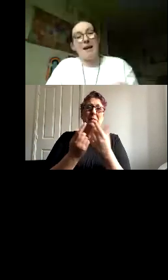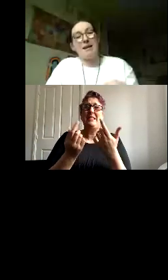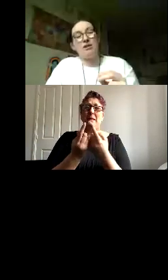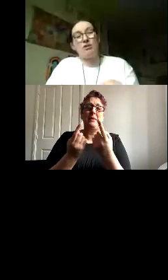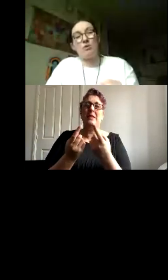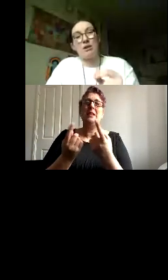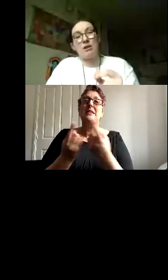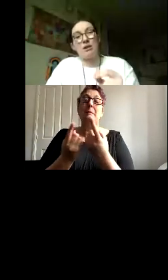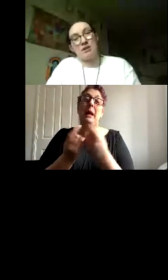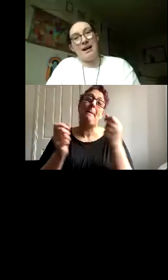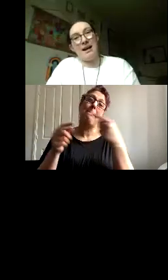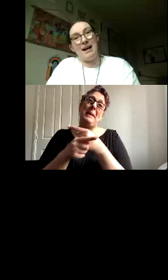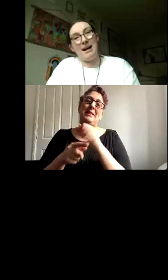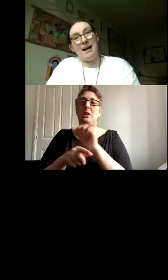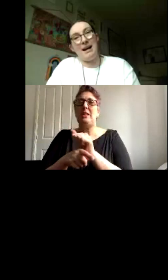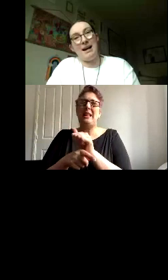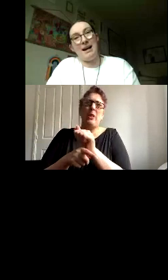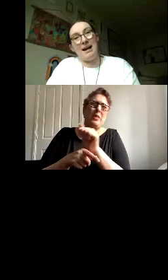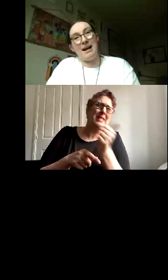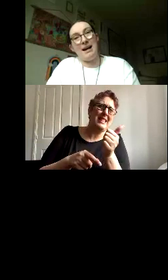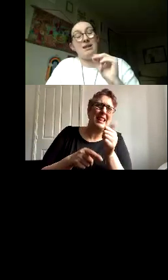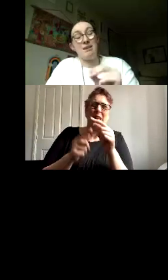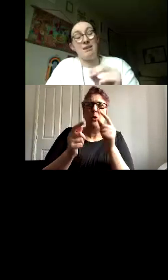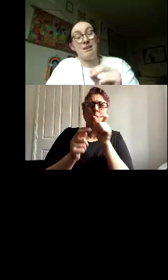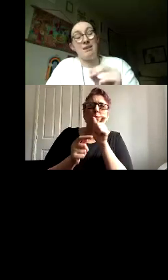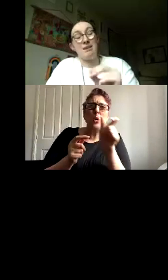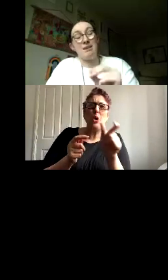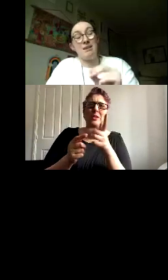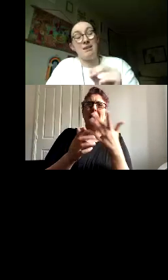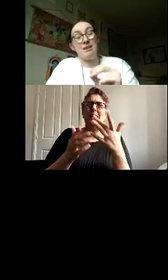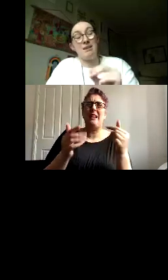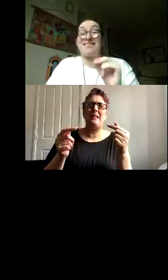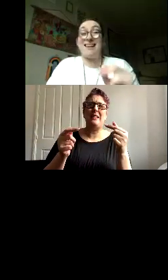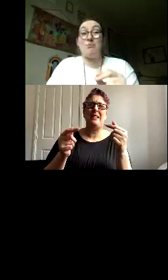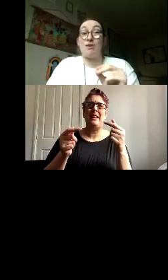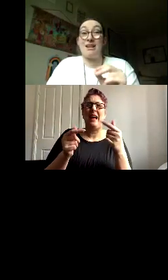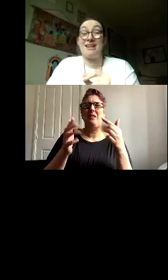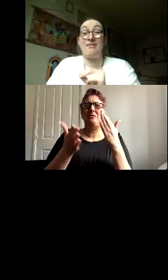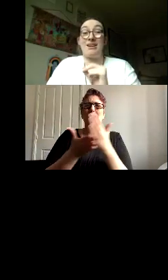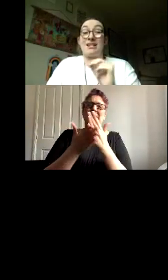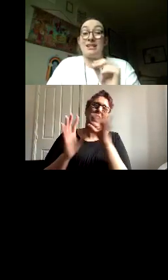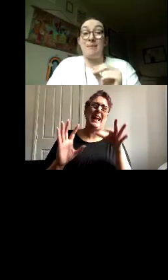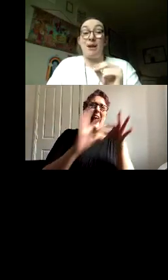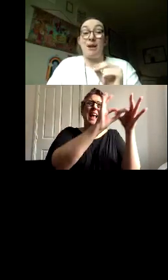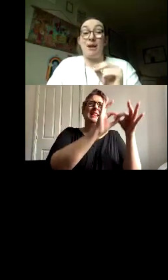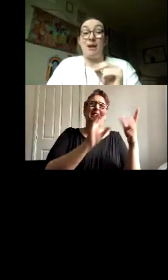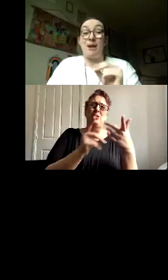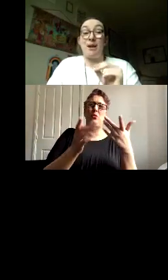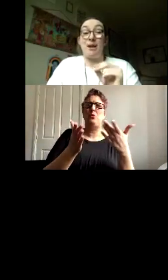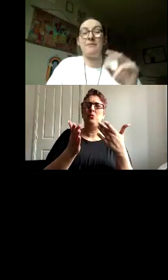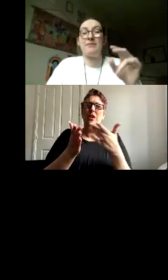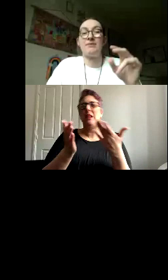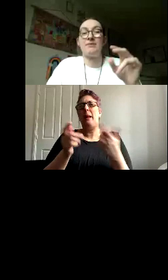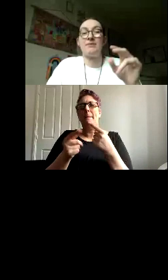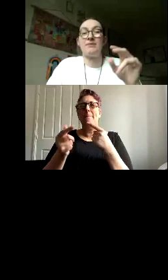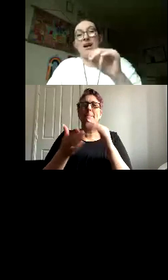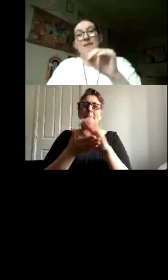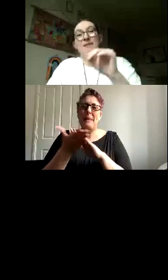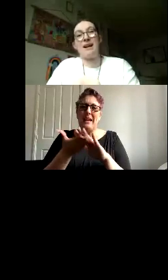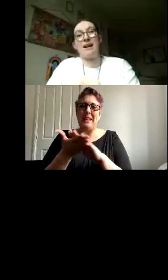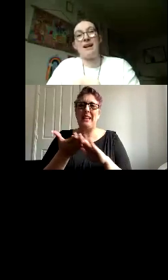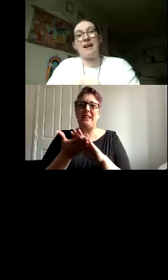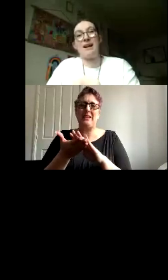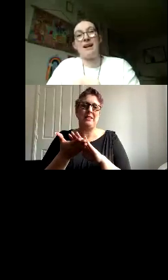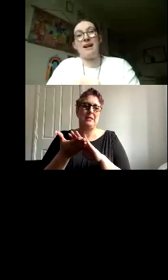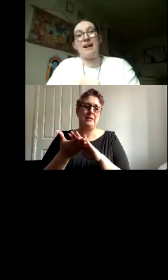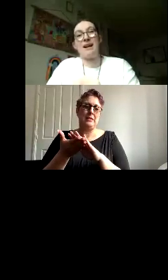So making sure someone knows the context means particular reading, because lots of things lip read in a very similar way, they can then fill